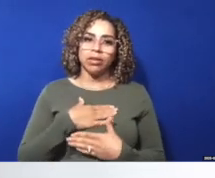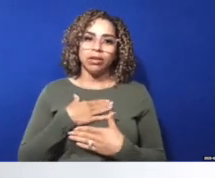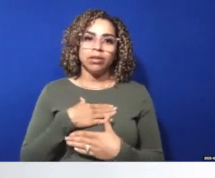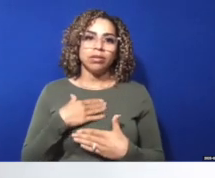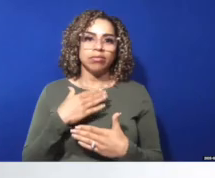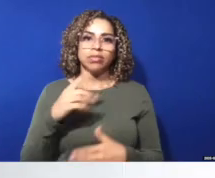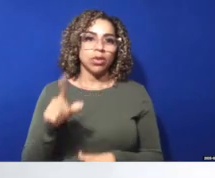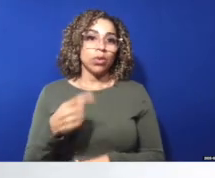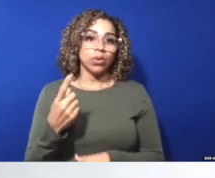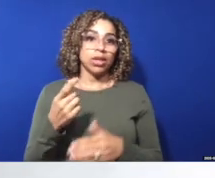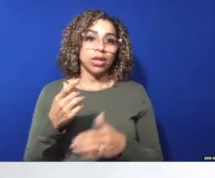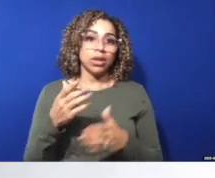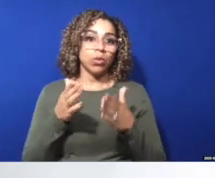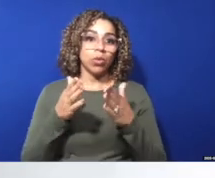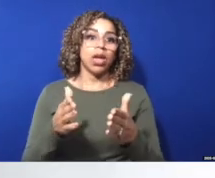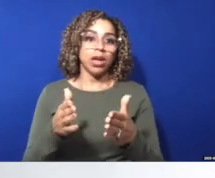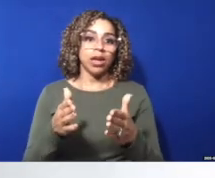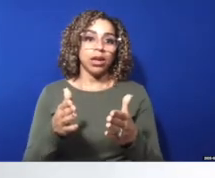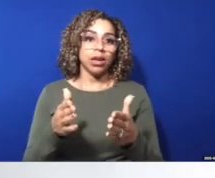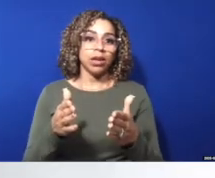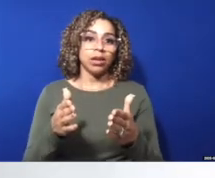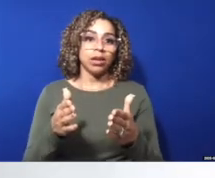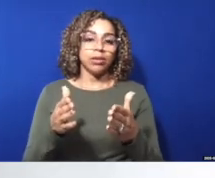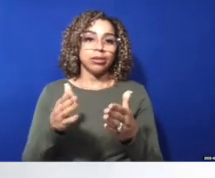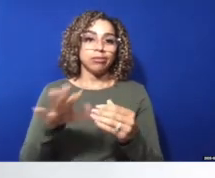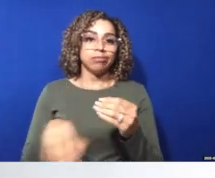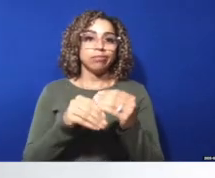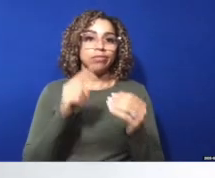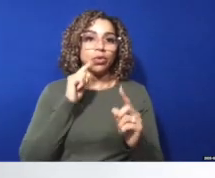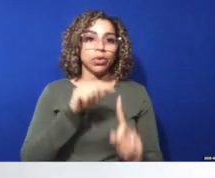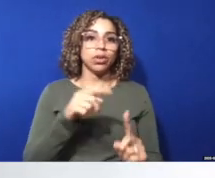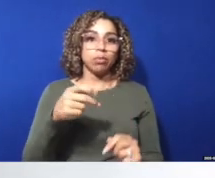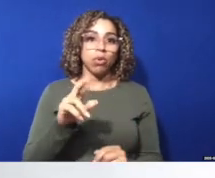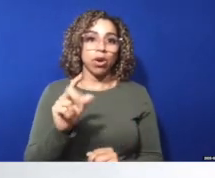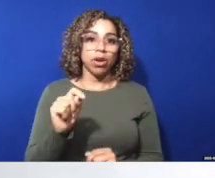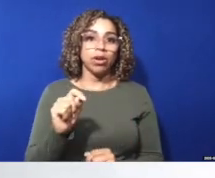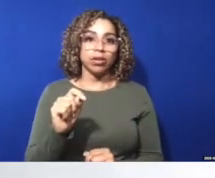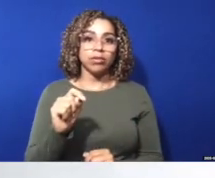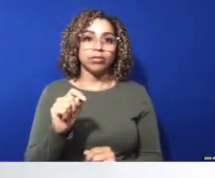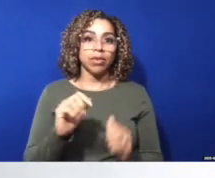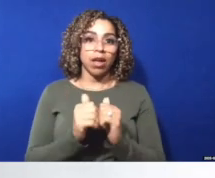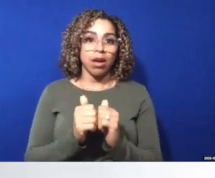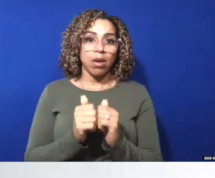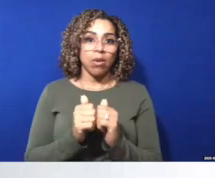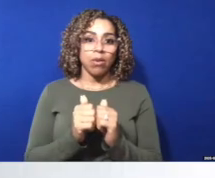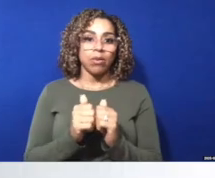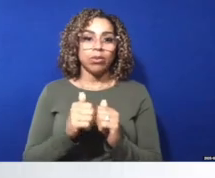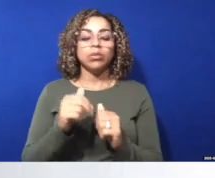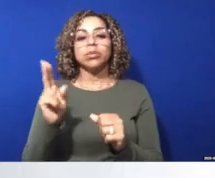way to make traction in the ports on behalf of near-side port communities is to